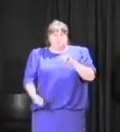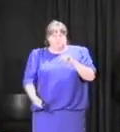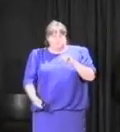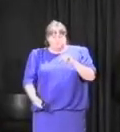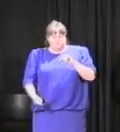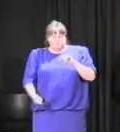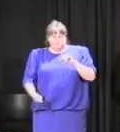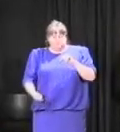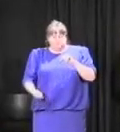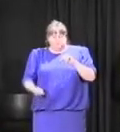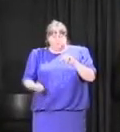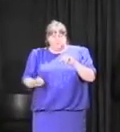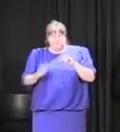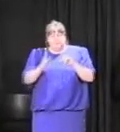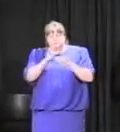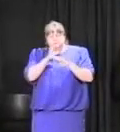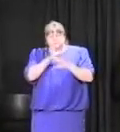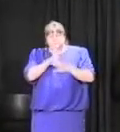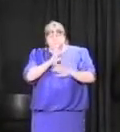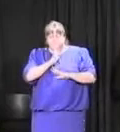I got really quiet.